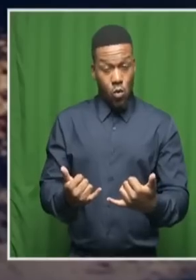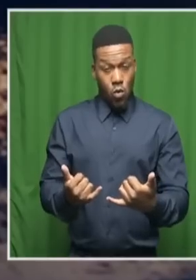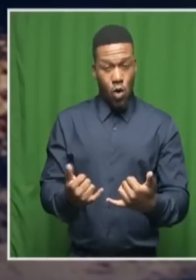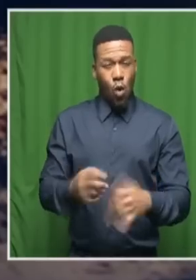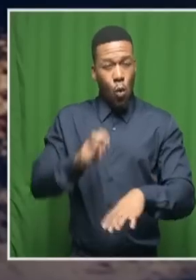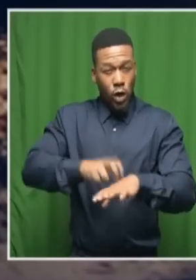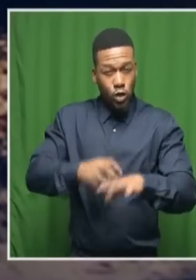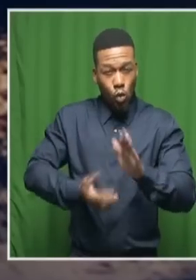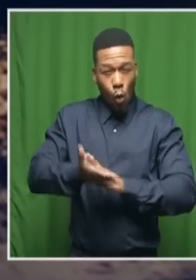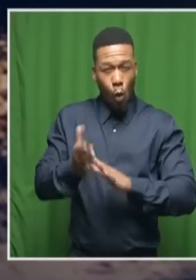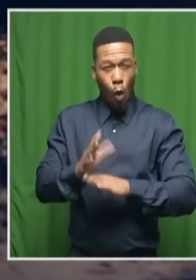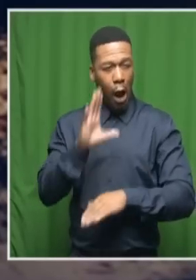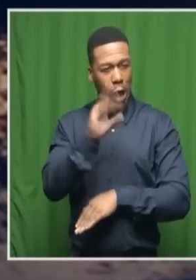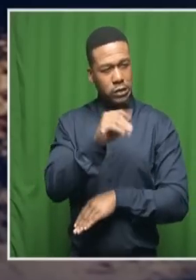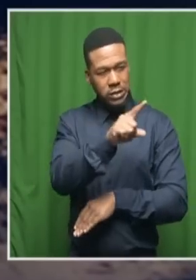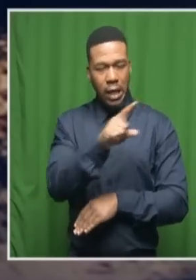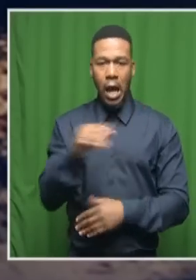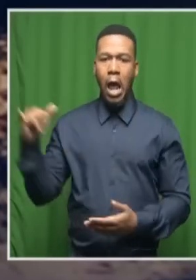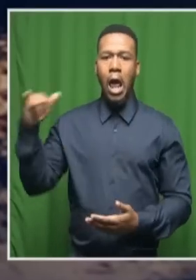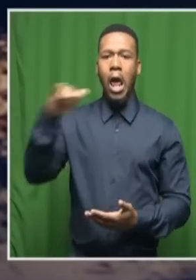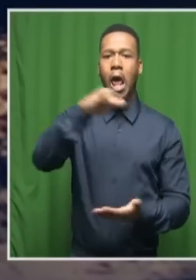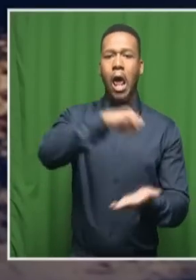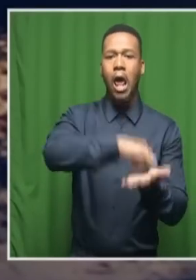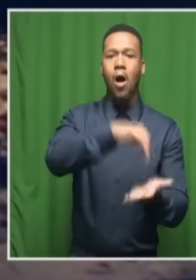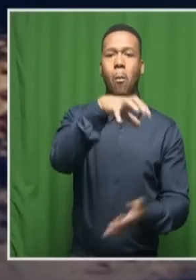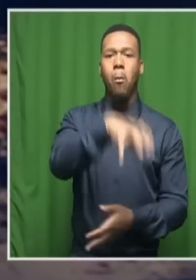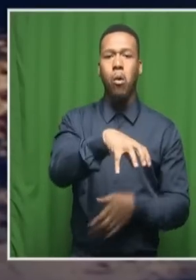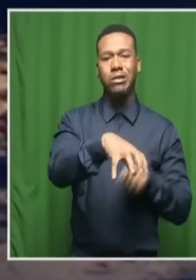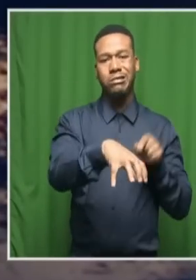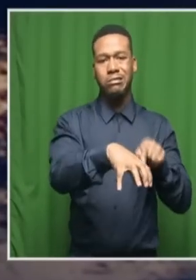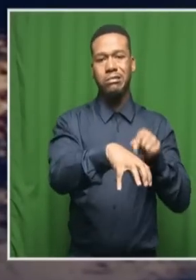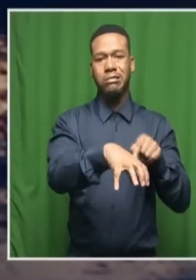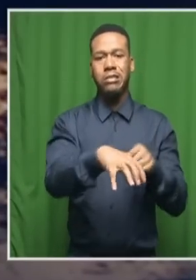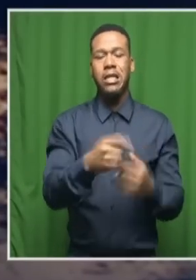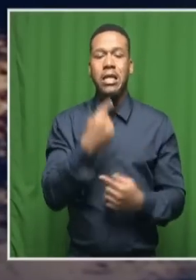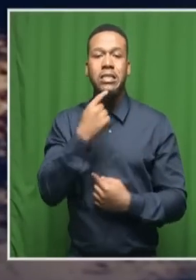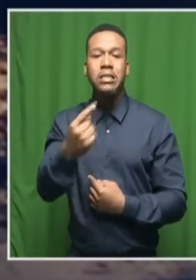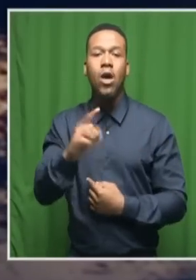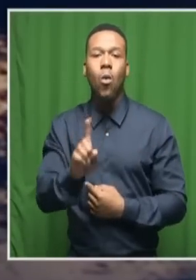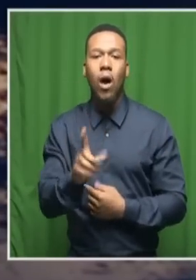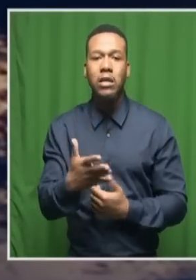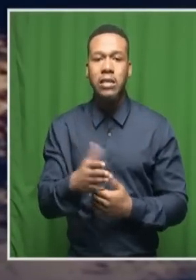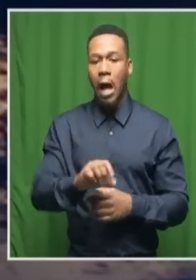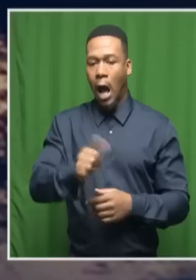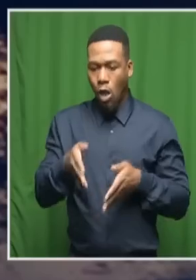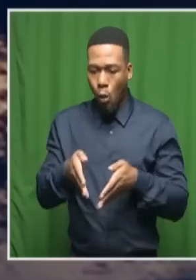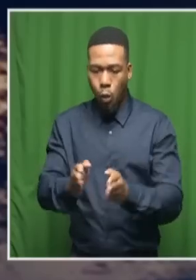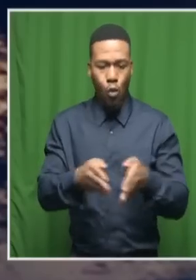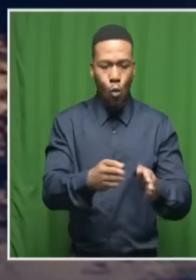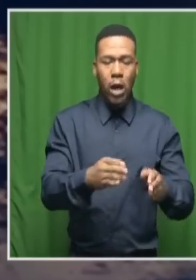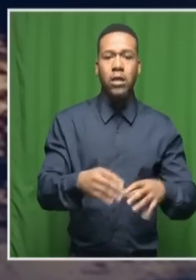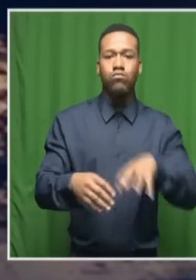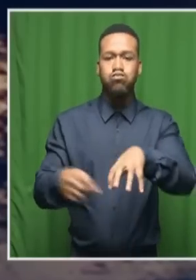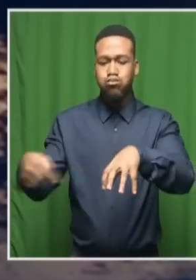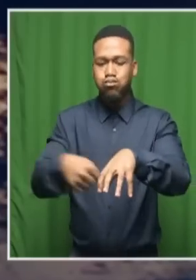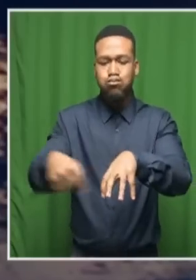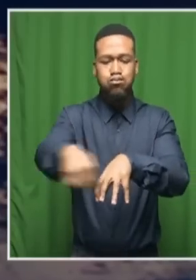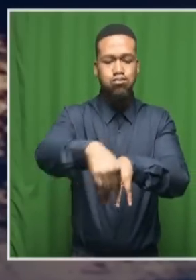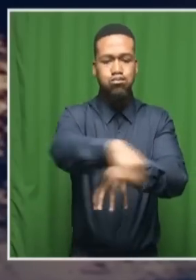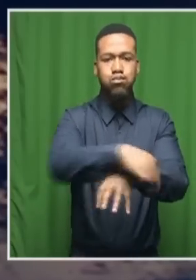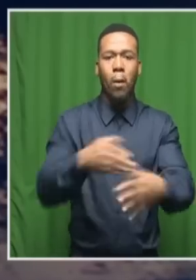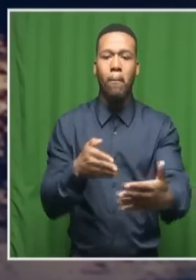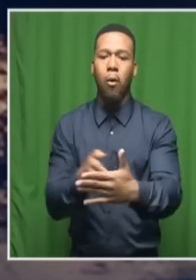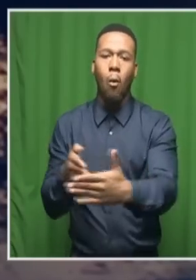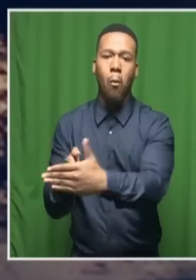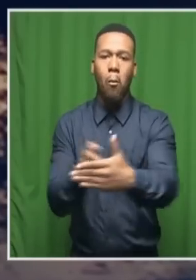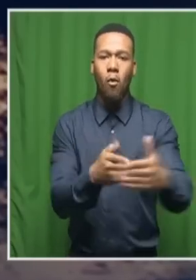Let's find out what's happening at the airport. We've been hearing a couple of reports that some of the entrances have been blocked and some of the passengers that are arriving for